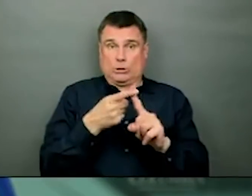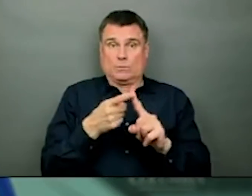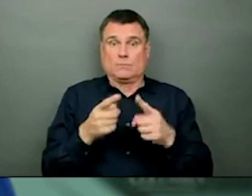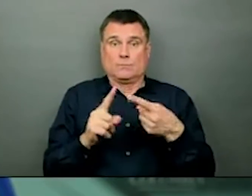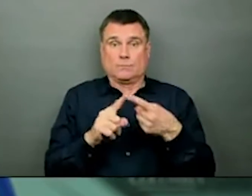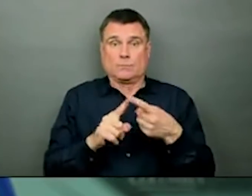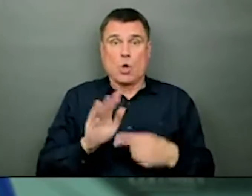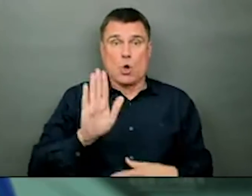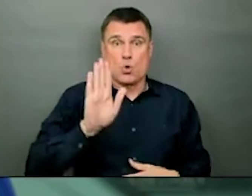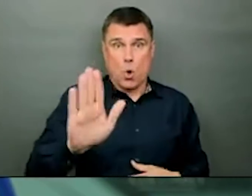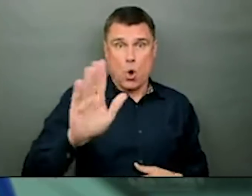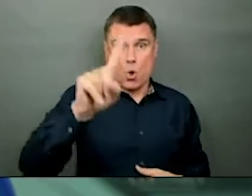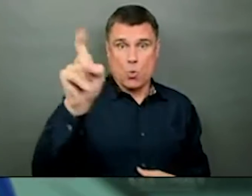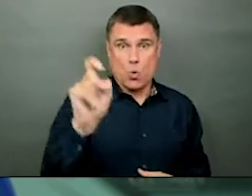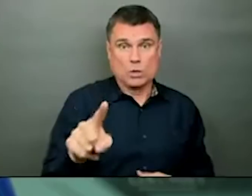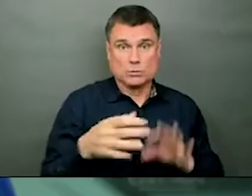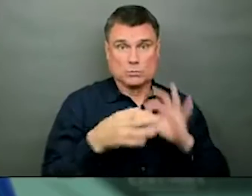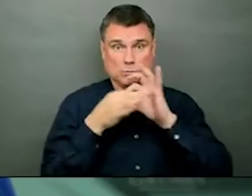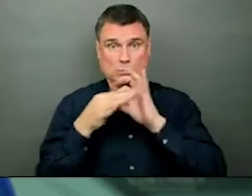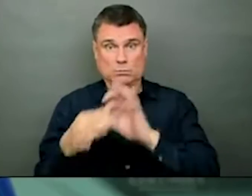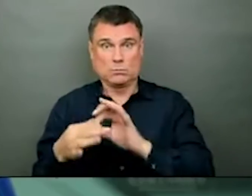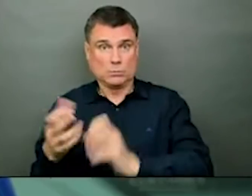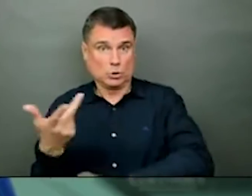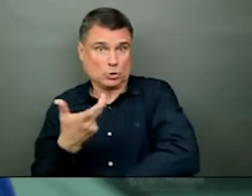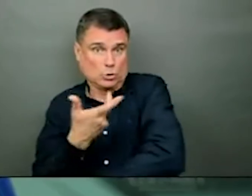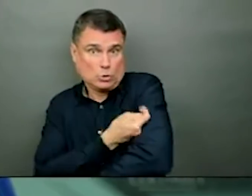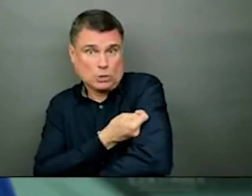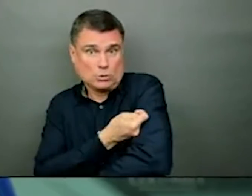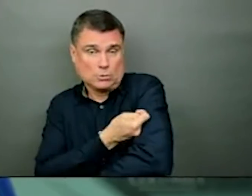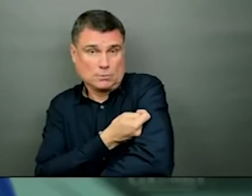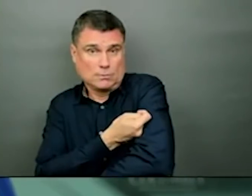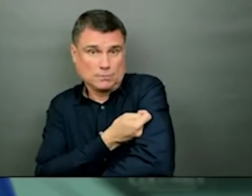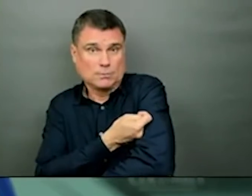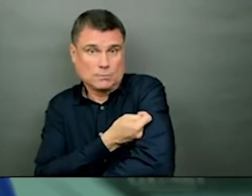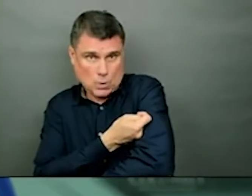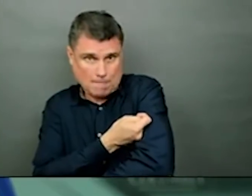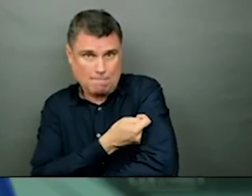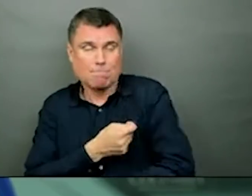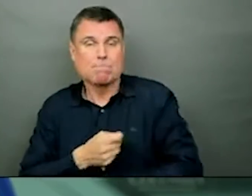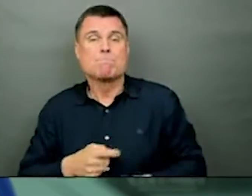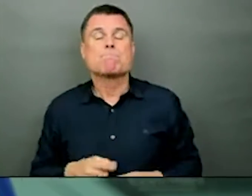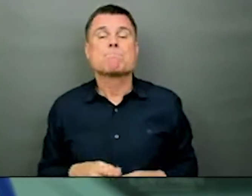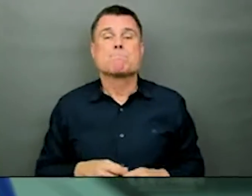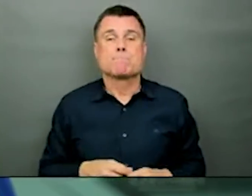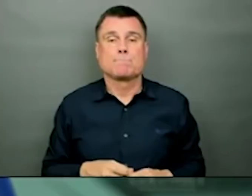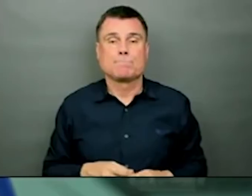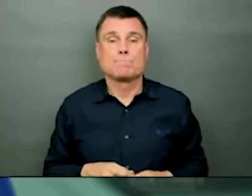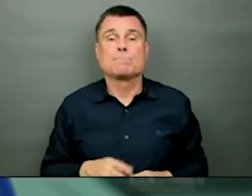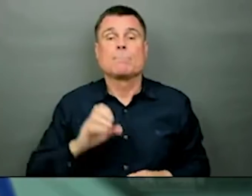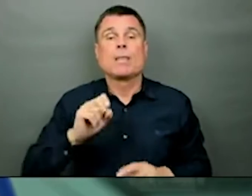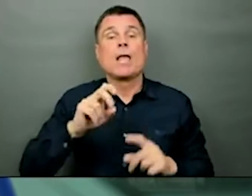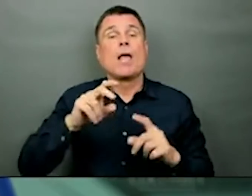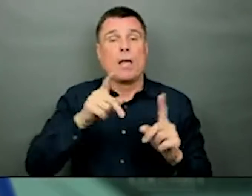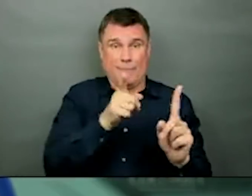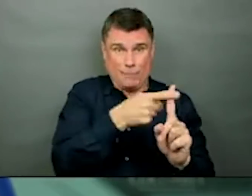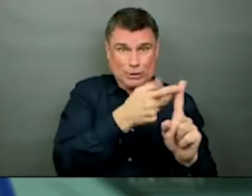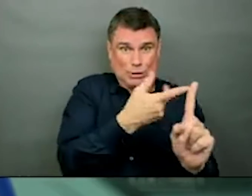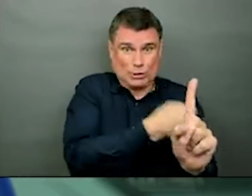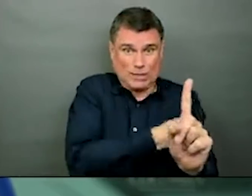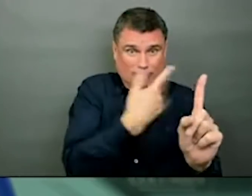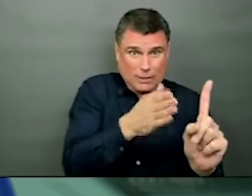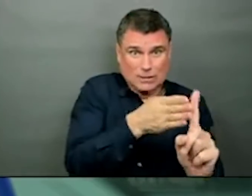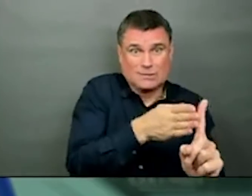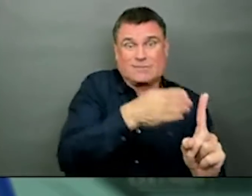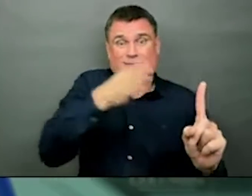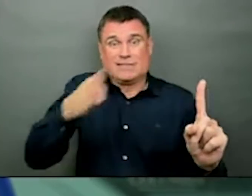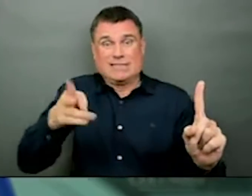see now that number's doubled. I think we were about 18,000 as of last Friday. Now it's almost 37,000, and